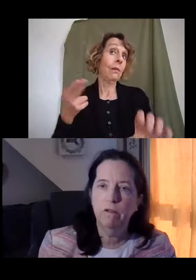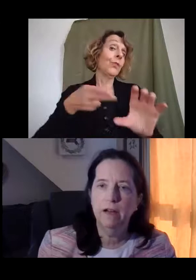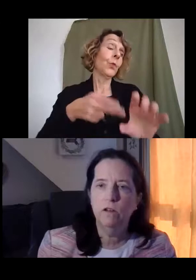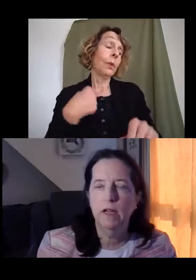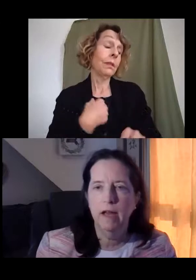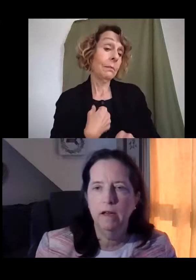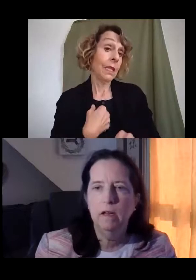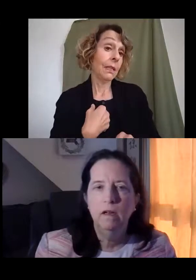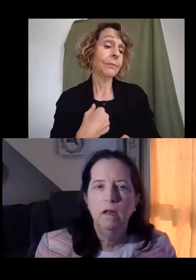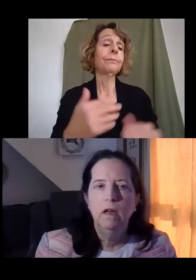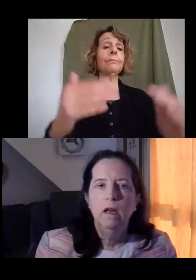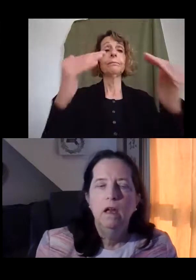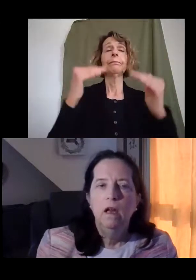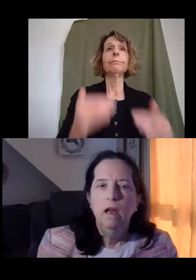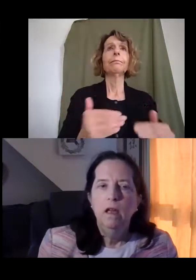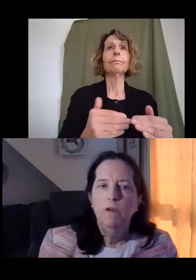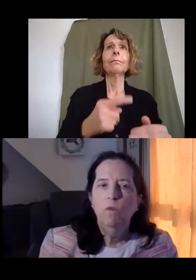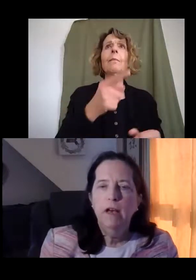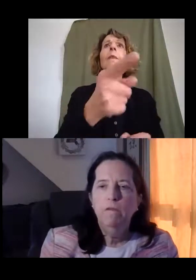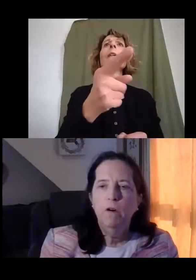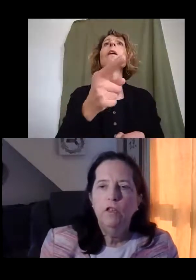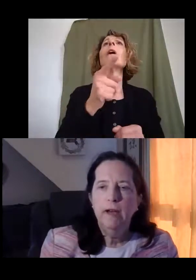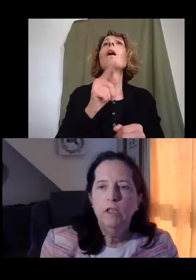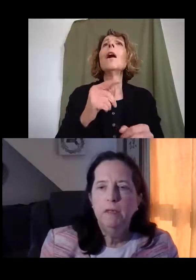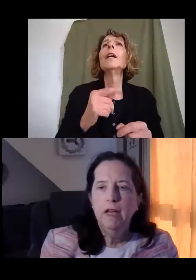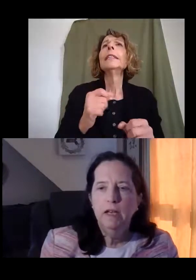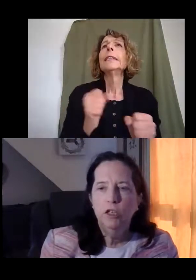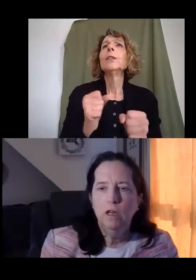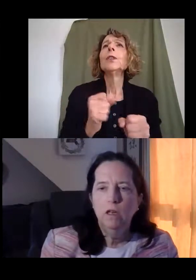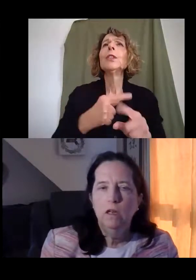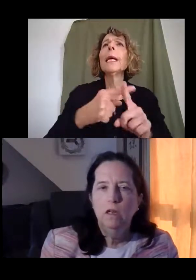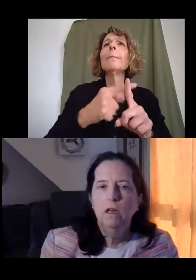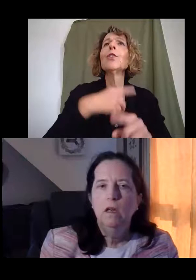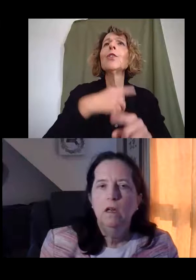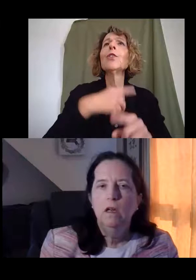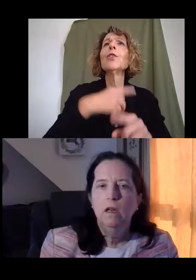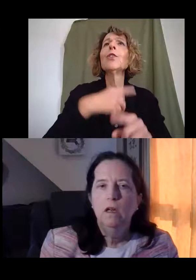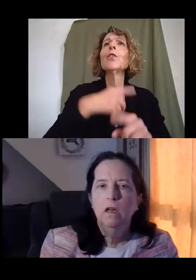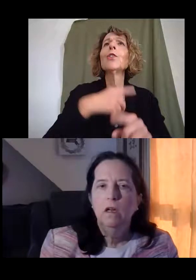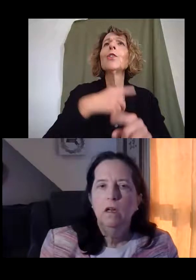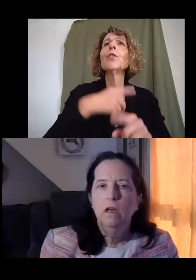chill factor again? If you're waiting for transportation,